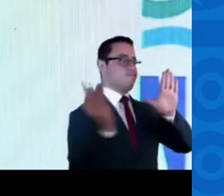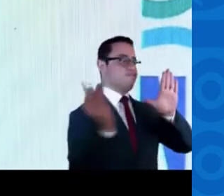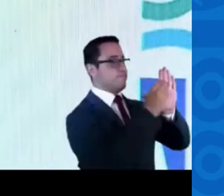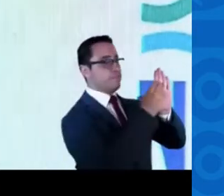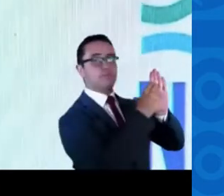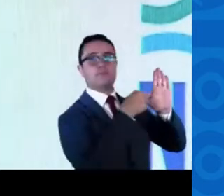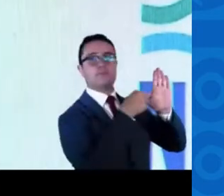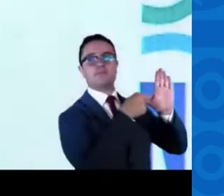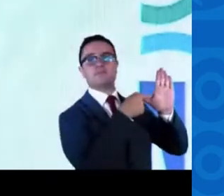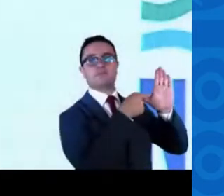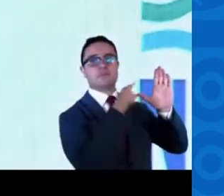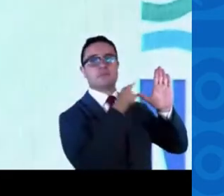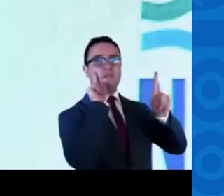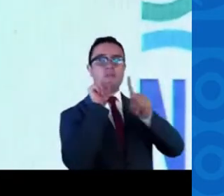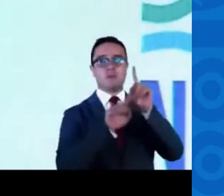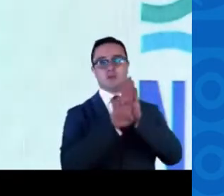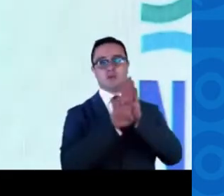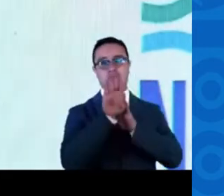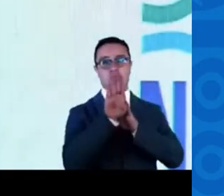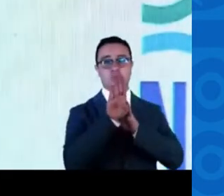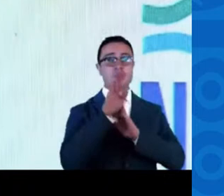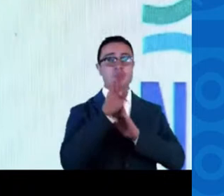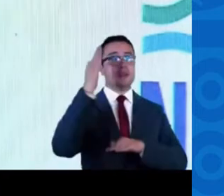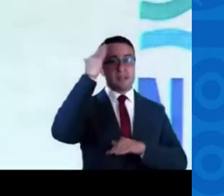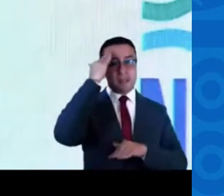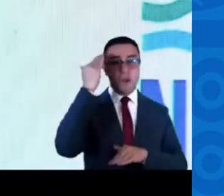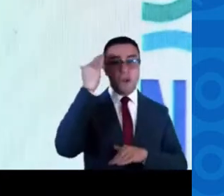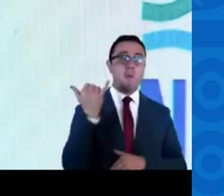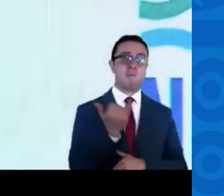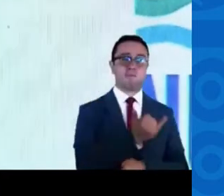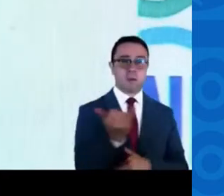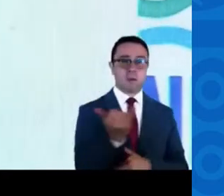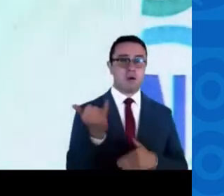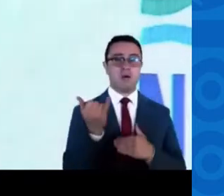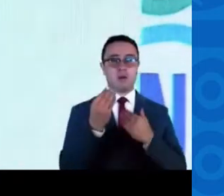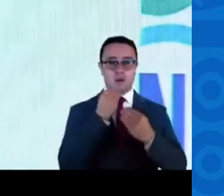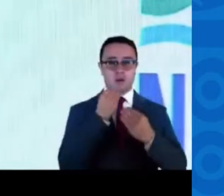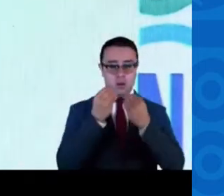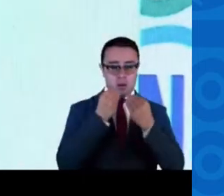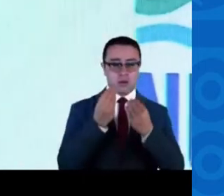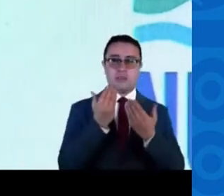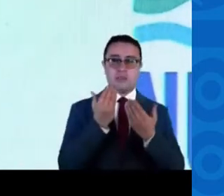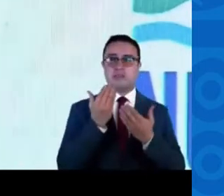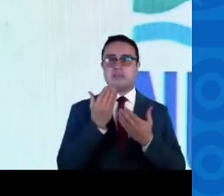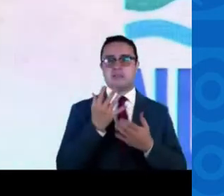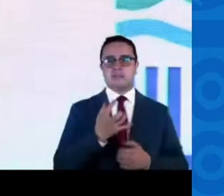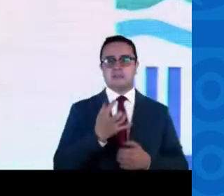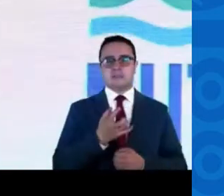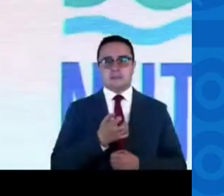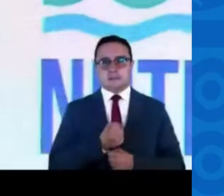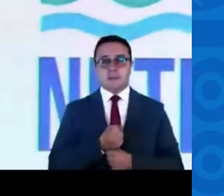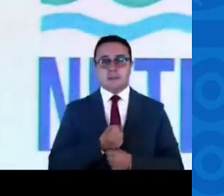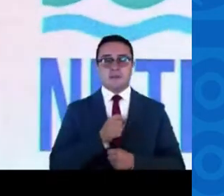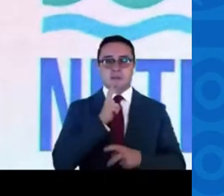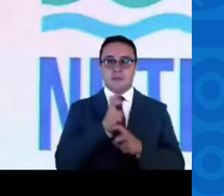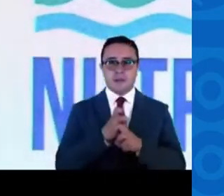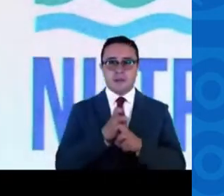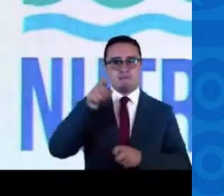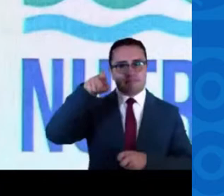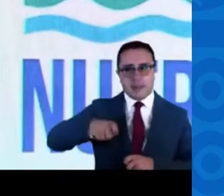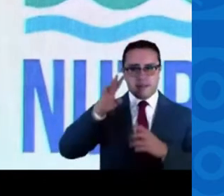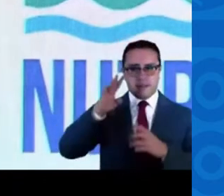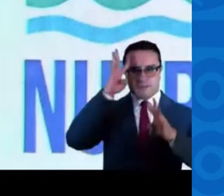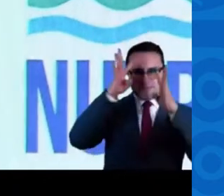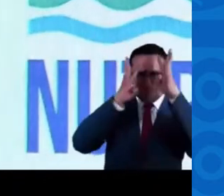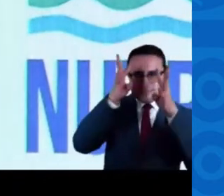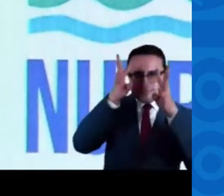and recognizes that hunger and food insecurity are more than anything else a social problem